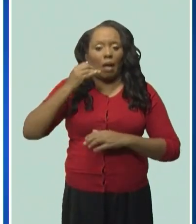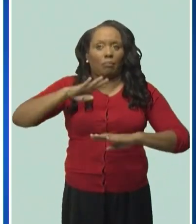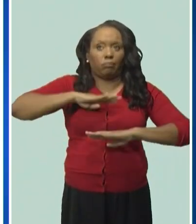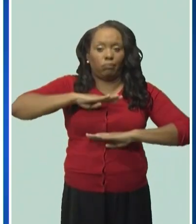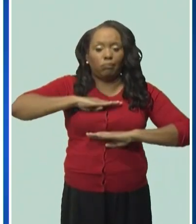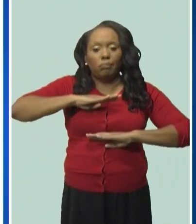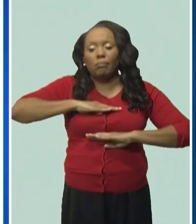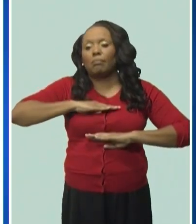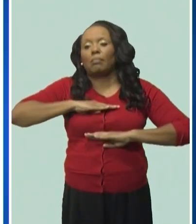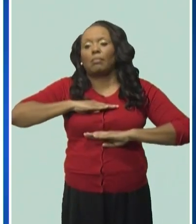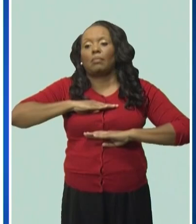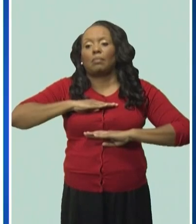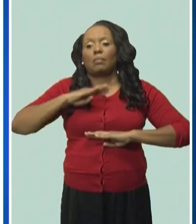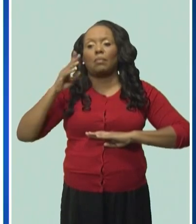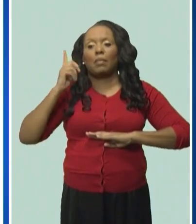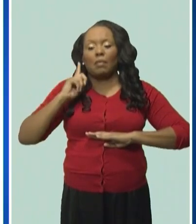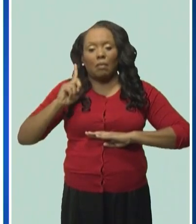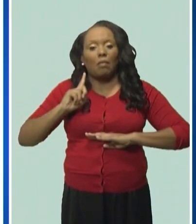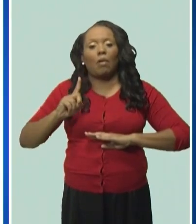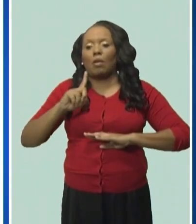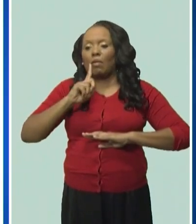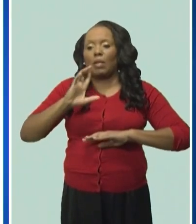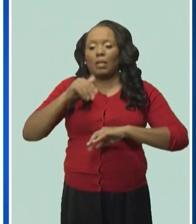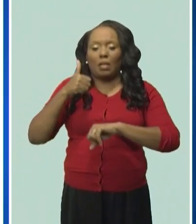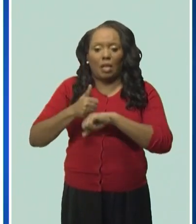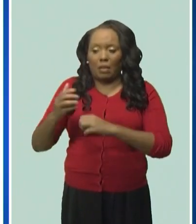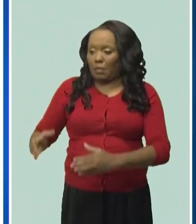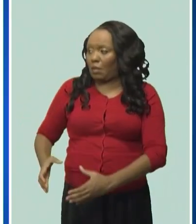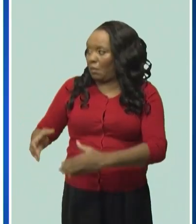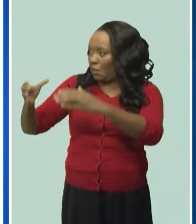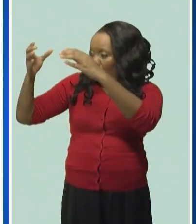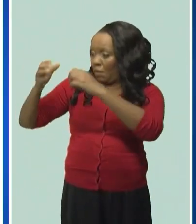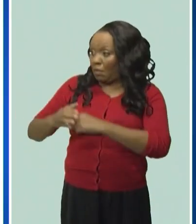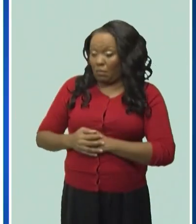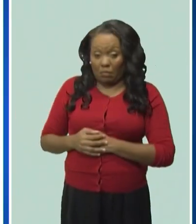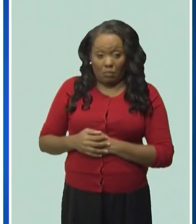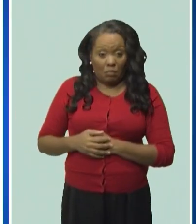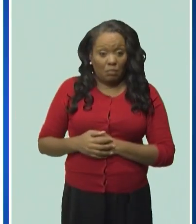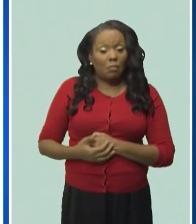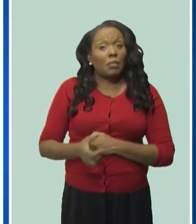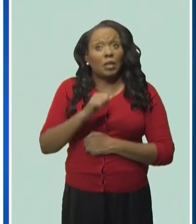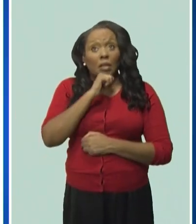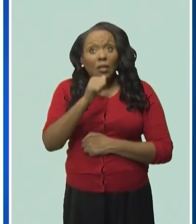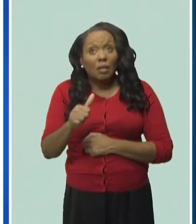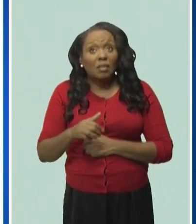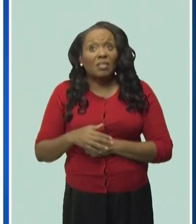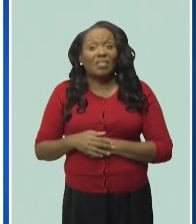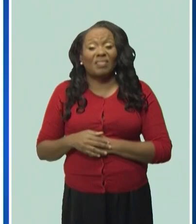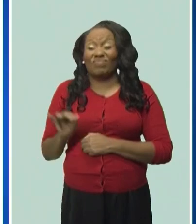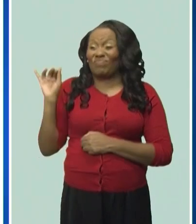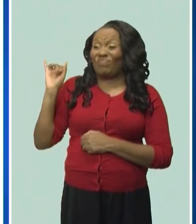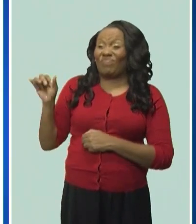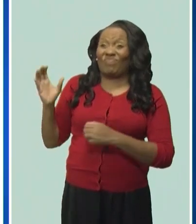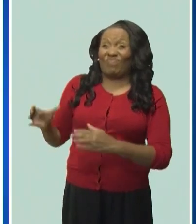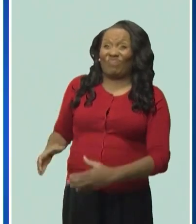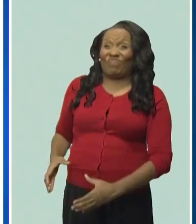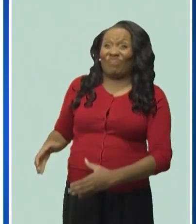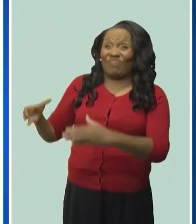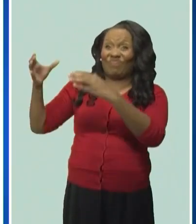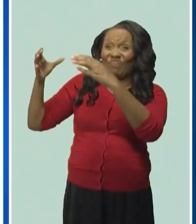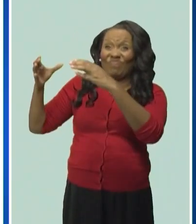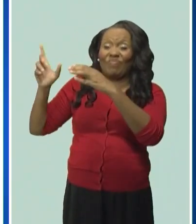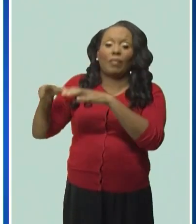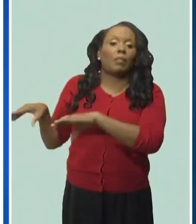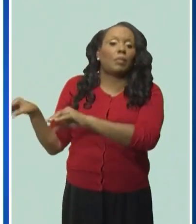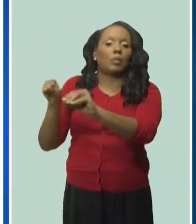to receive such a permission. If not, the cell on wheels tower in question will